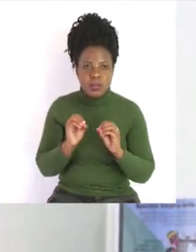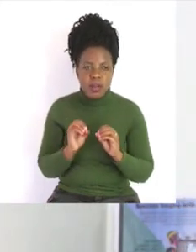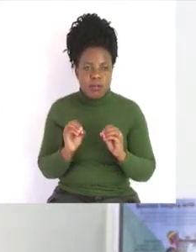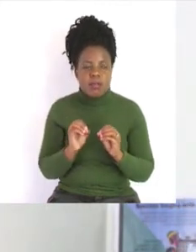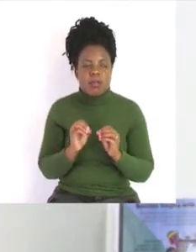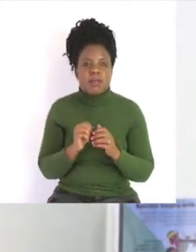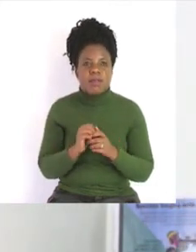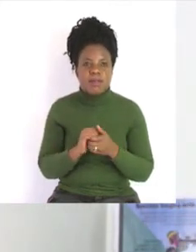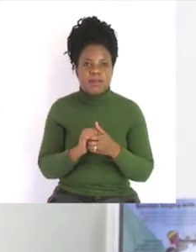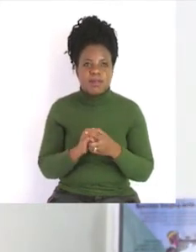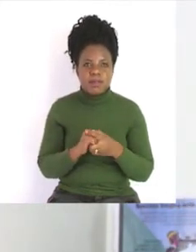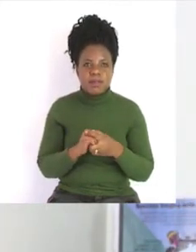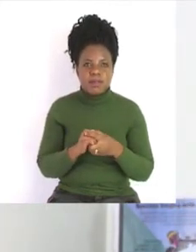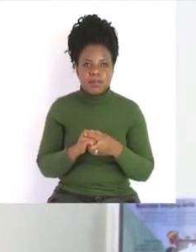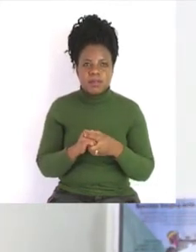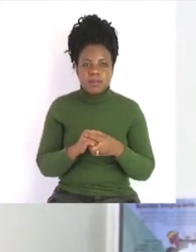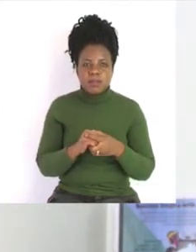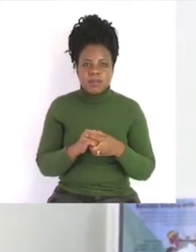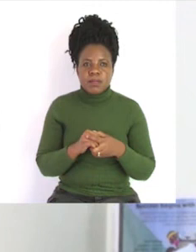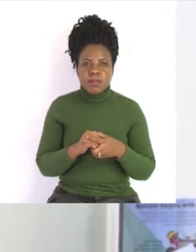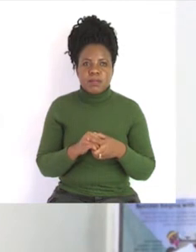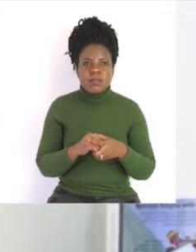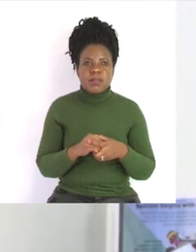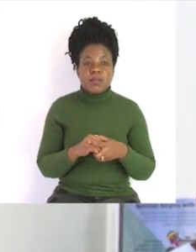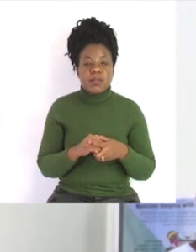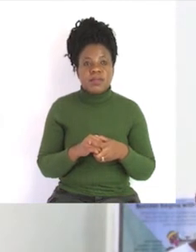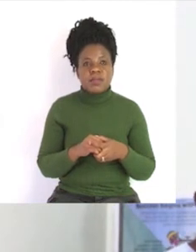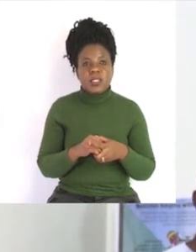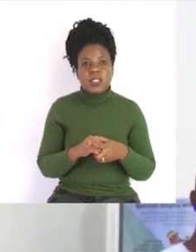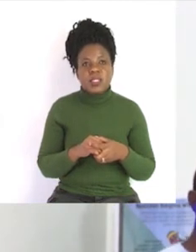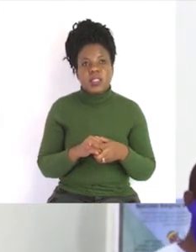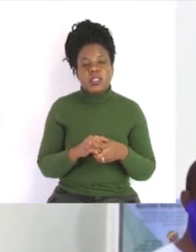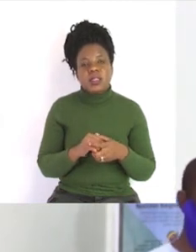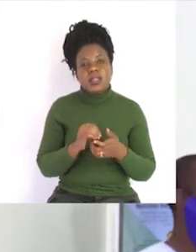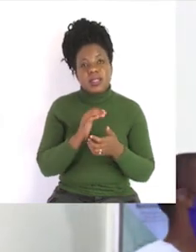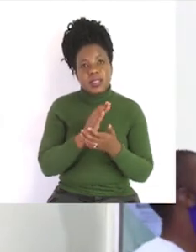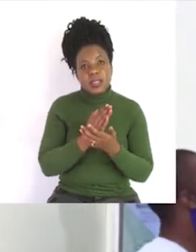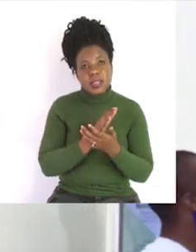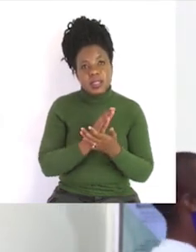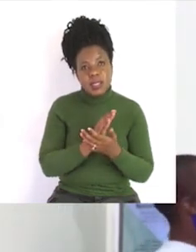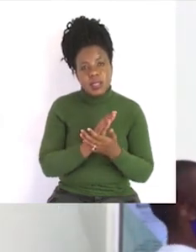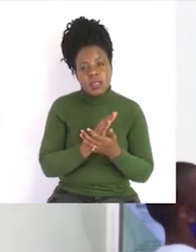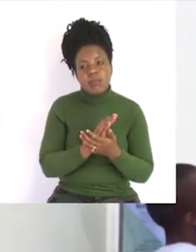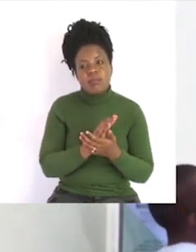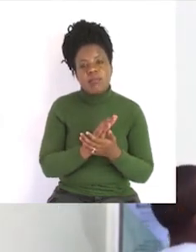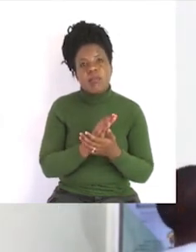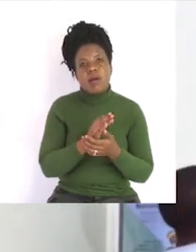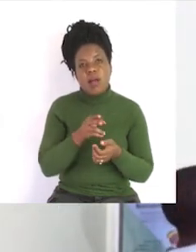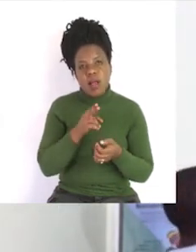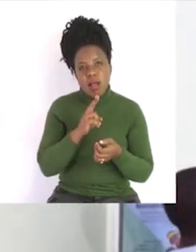the expression of a division looked like a common fraction. All right. For